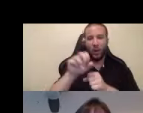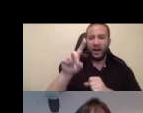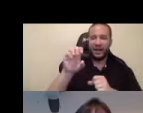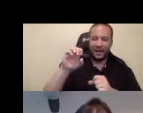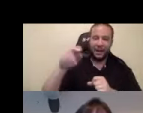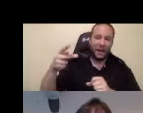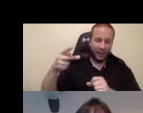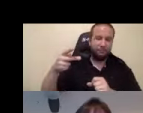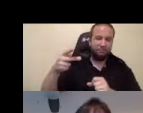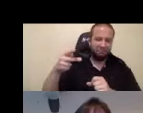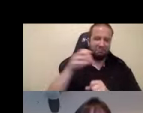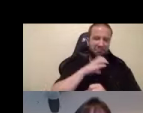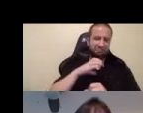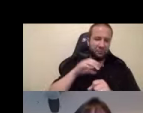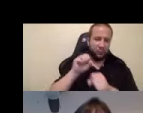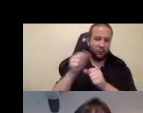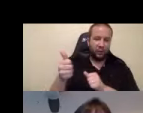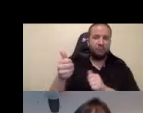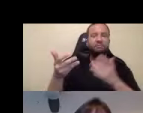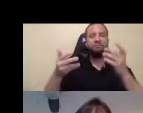Resilience Planning. Hello, everyone.